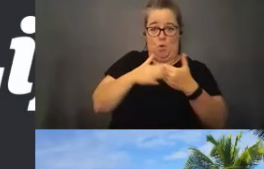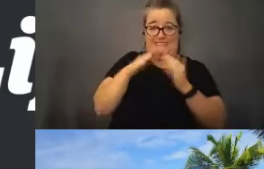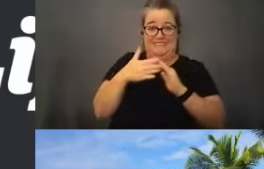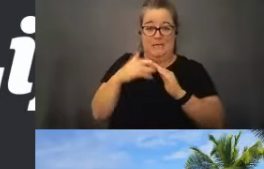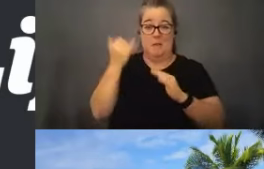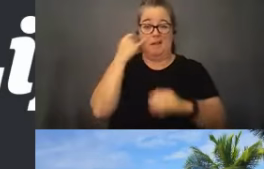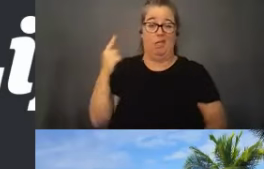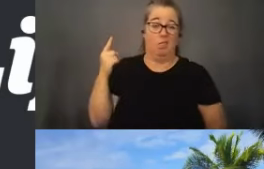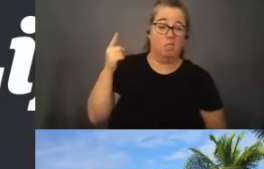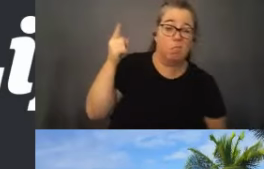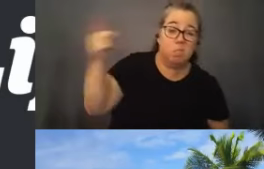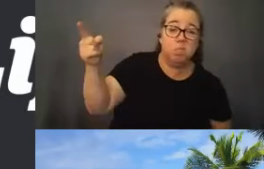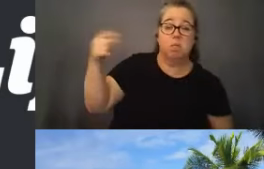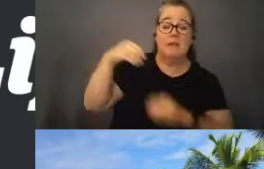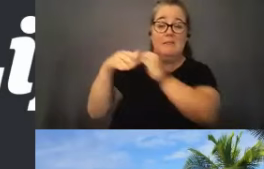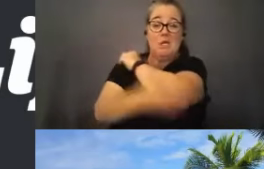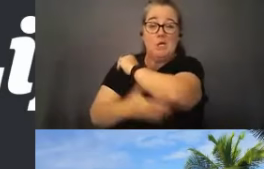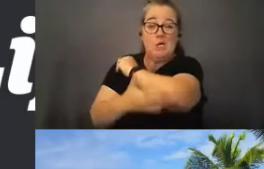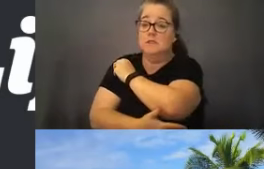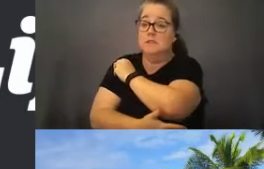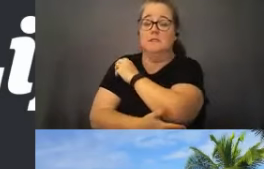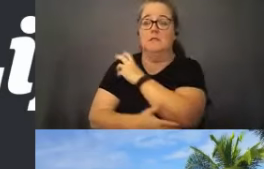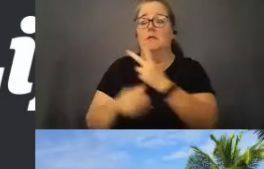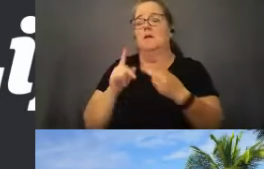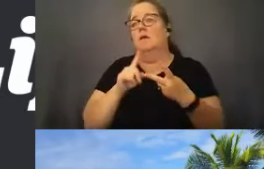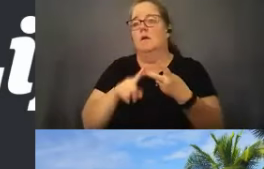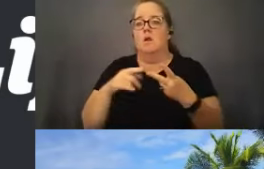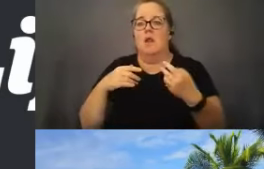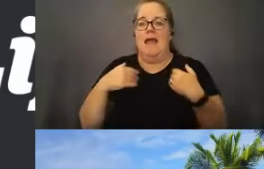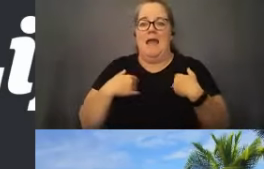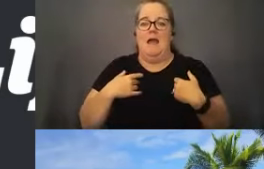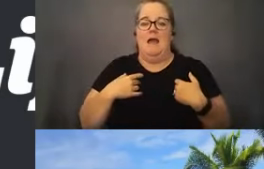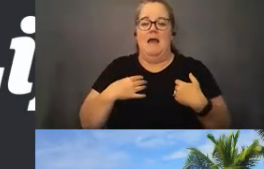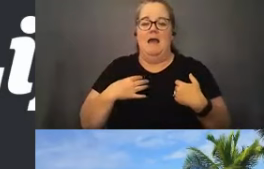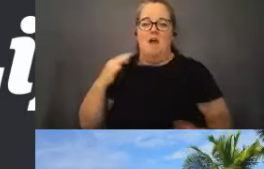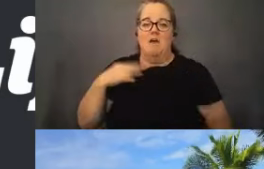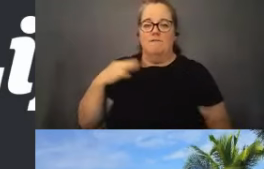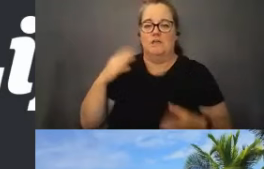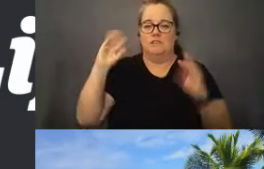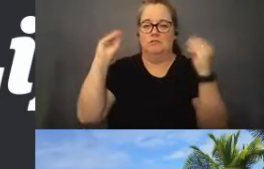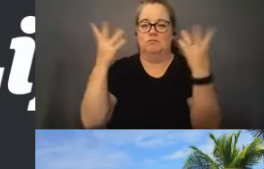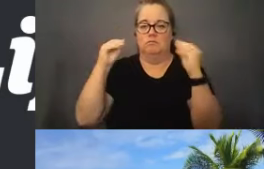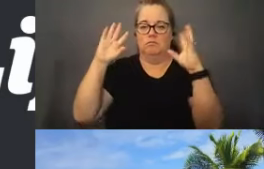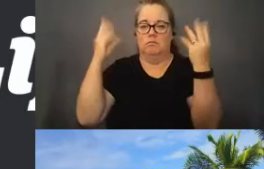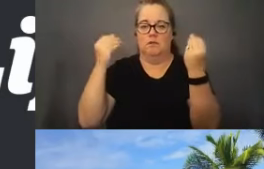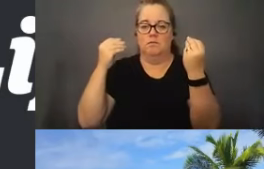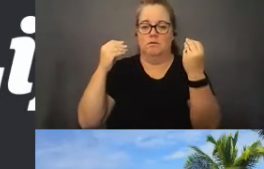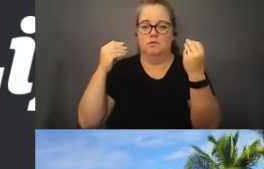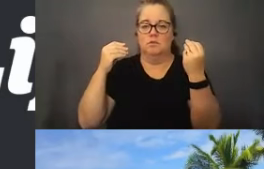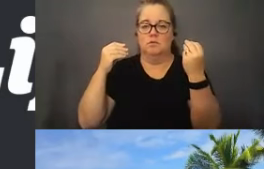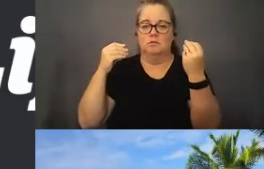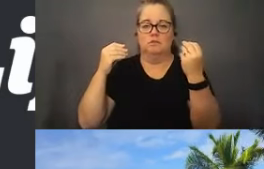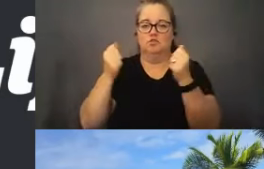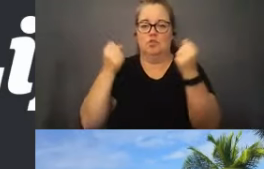farther out in a country or have volunteer ambulance members that have to leave from their home,